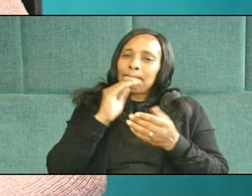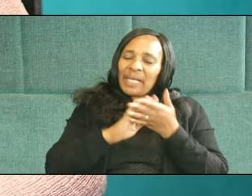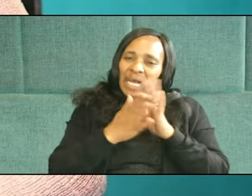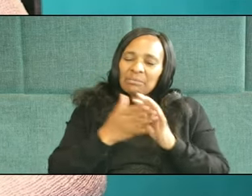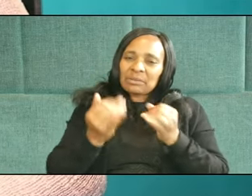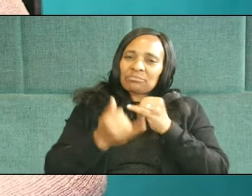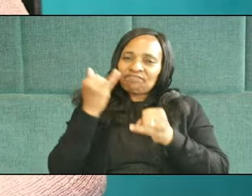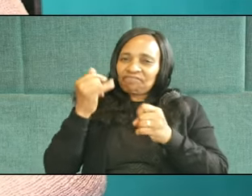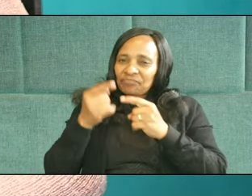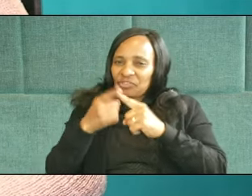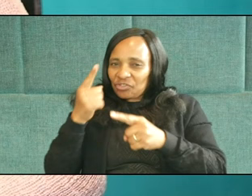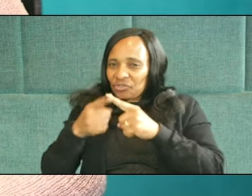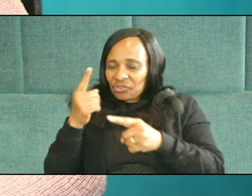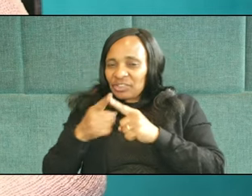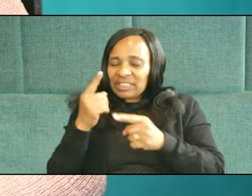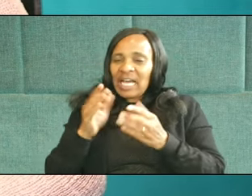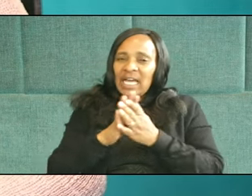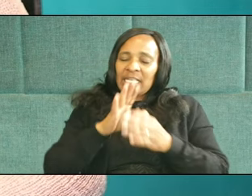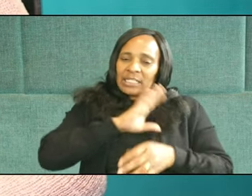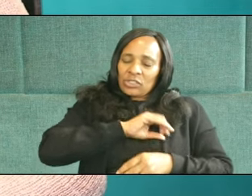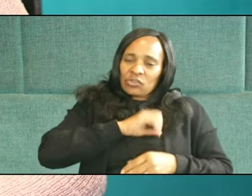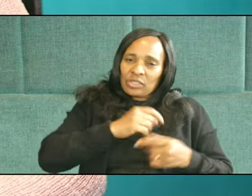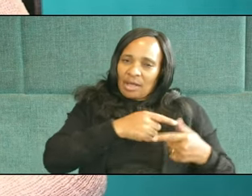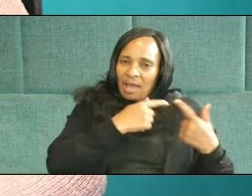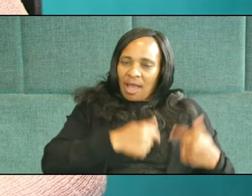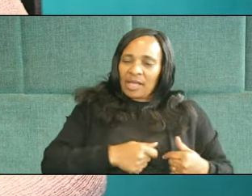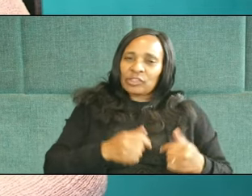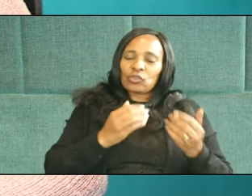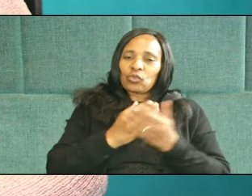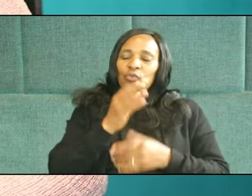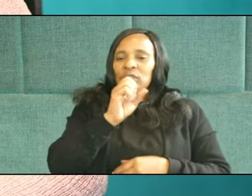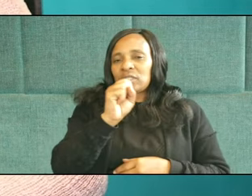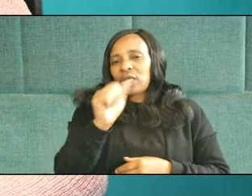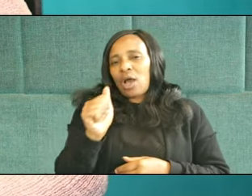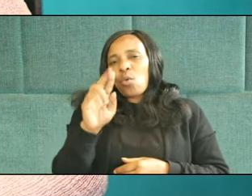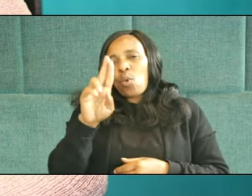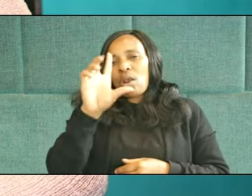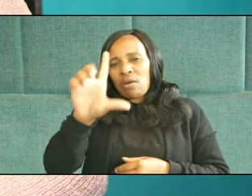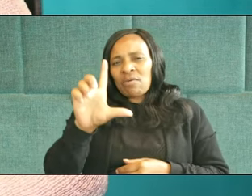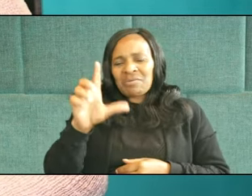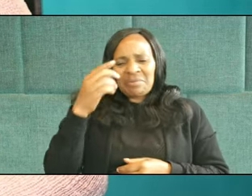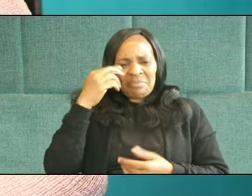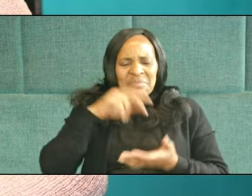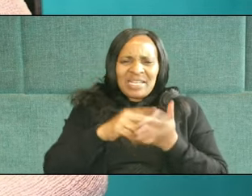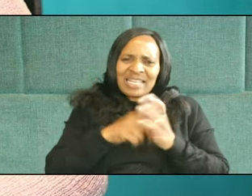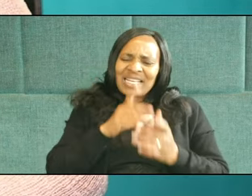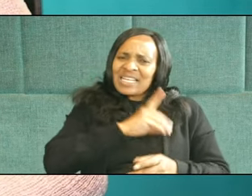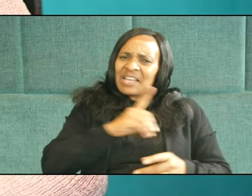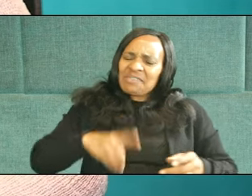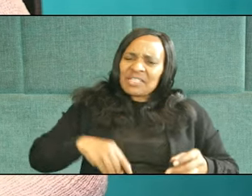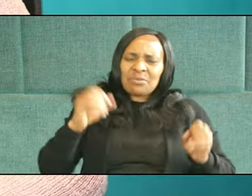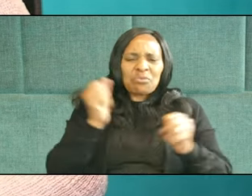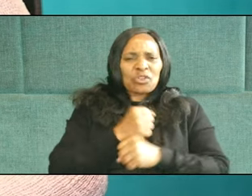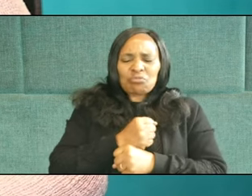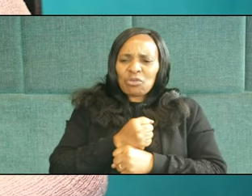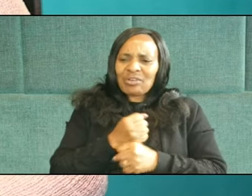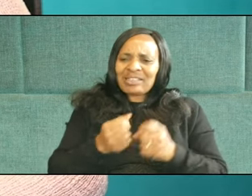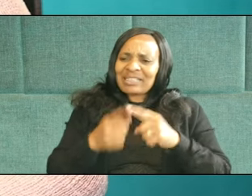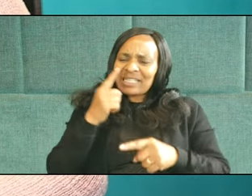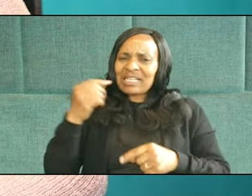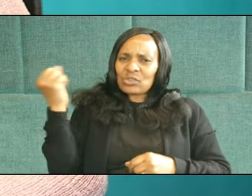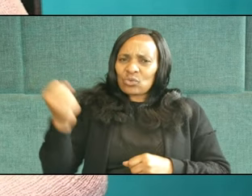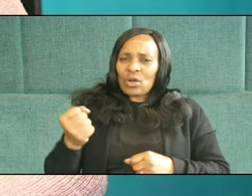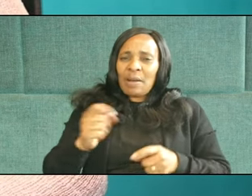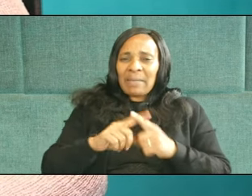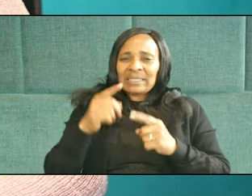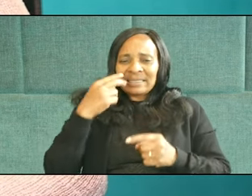the great love and the generosity in his heart towards Saul. It showed that David didn't kill Saul with a sword in his heart. He saw